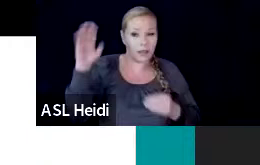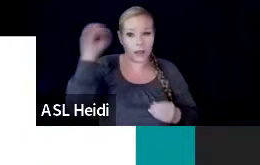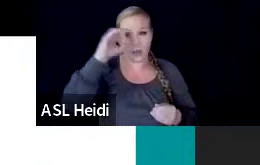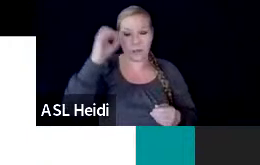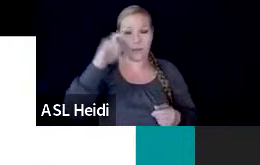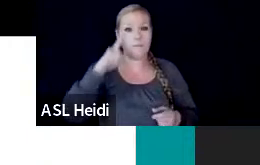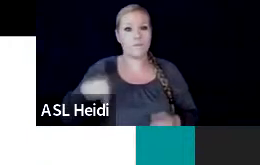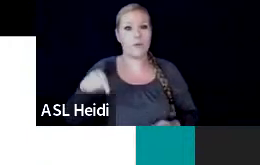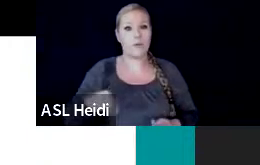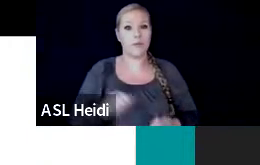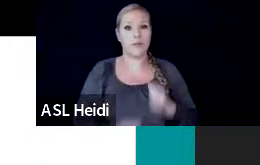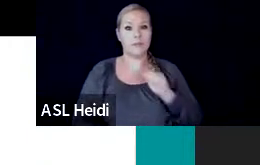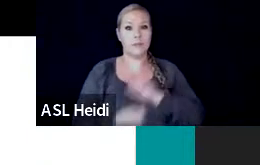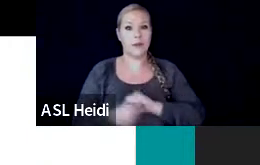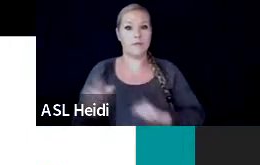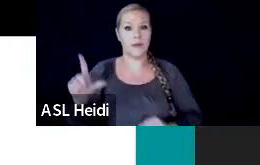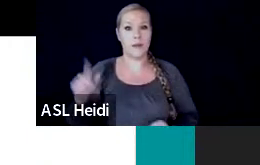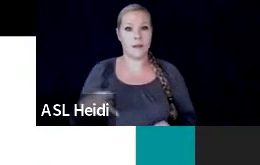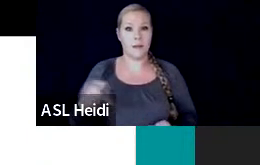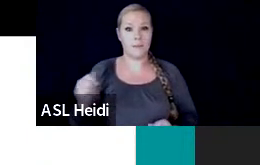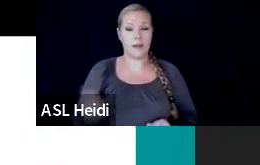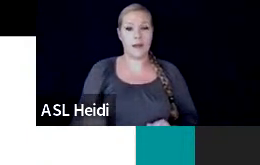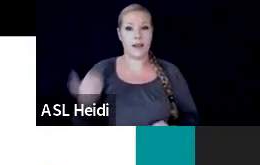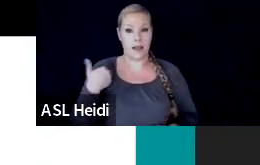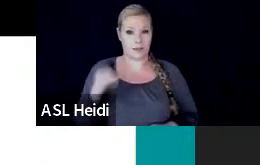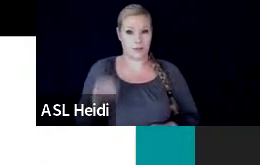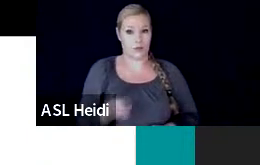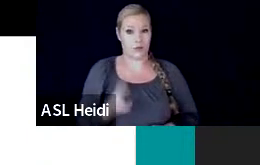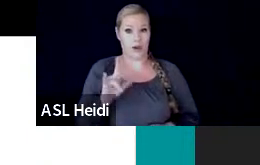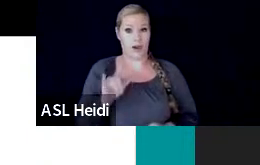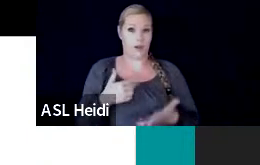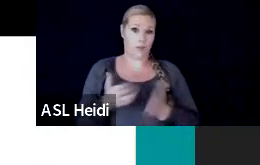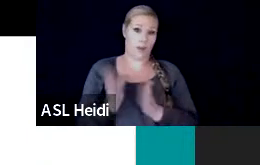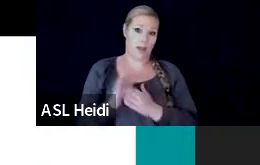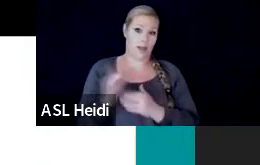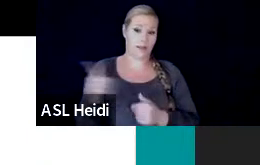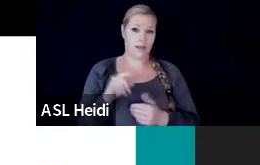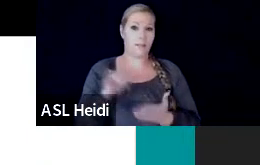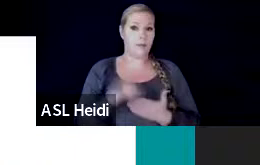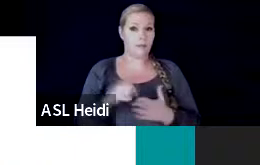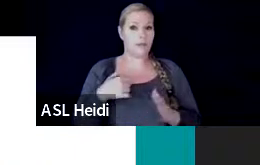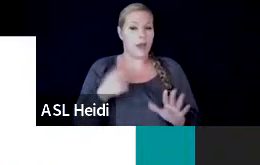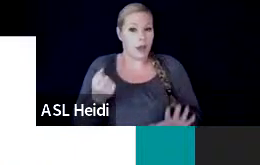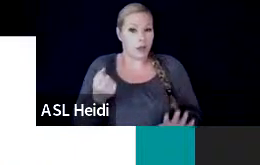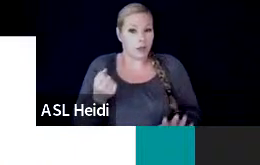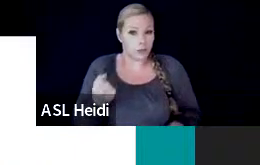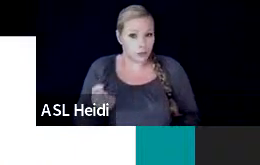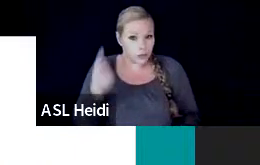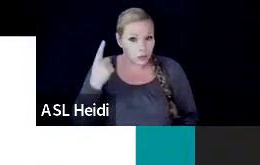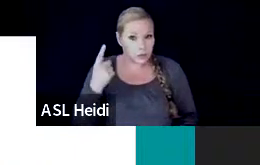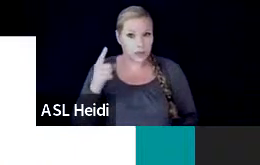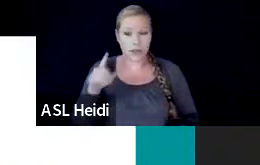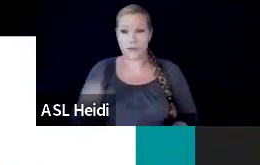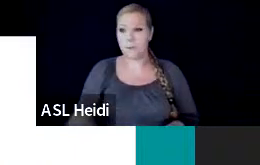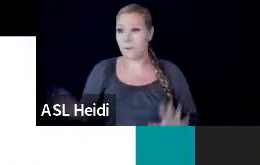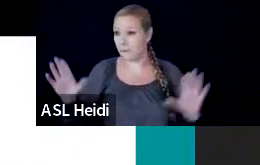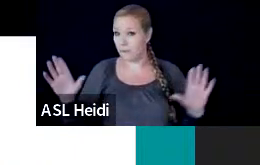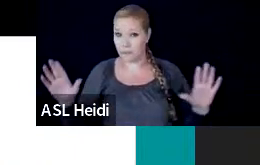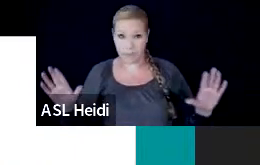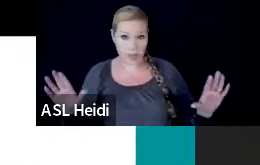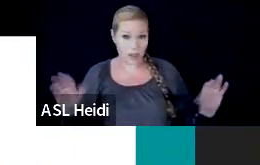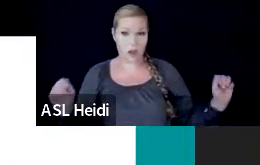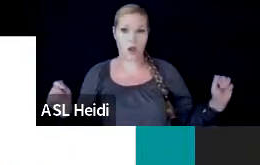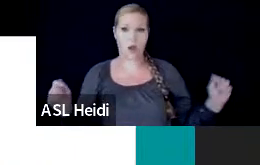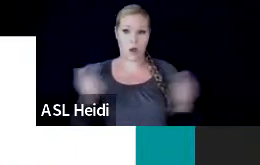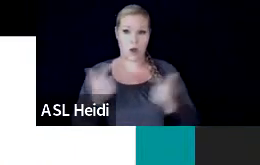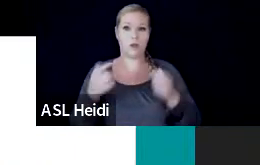July, it was with the understanding that fundamentally they all were able to agree to